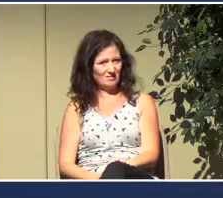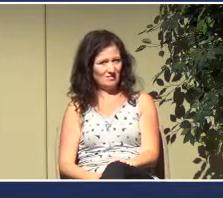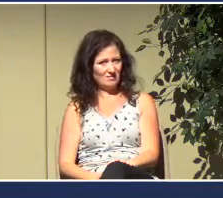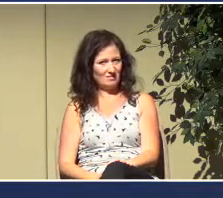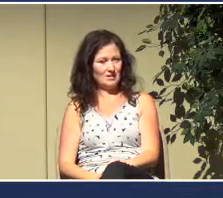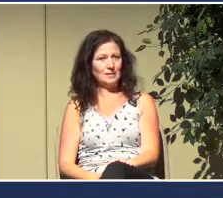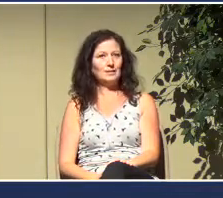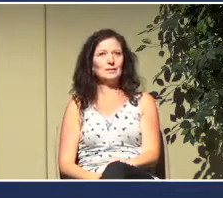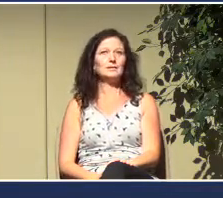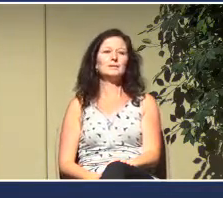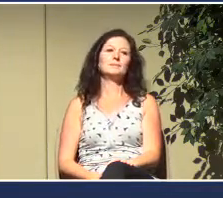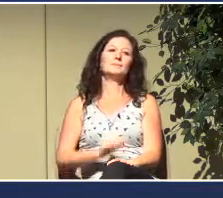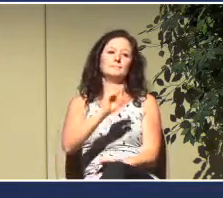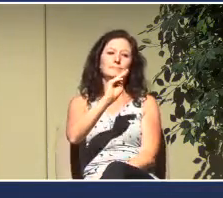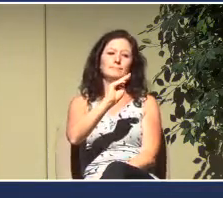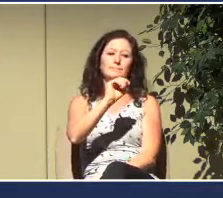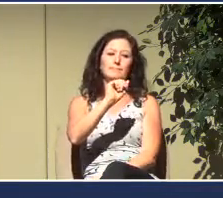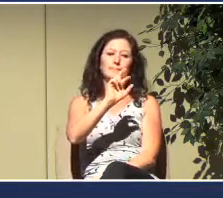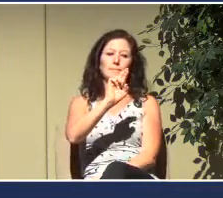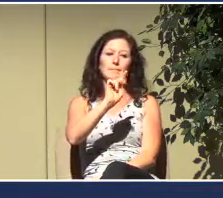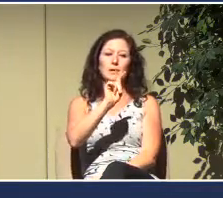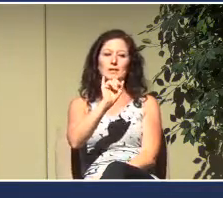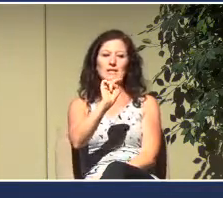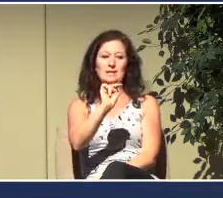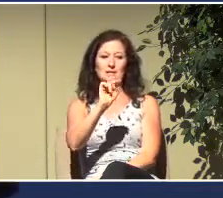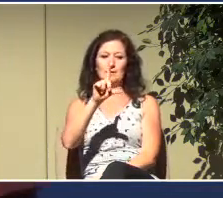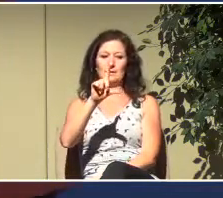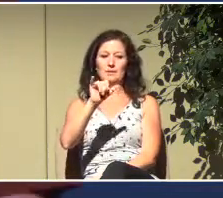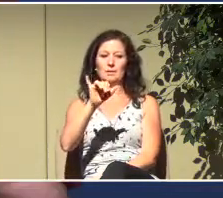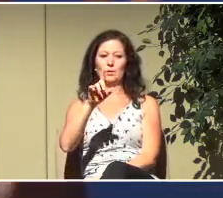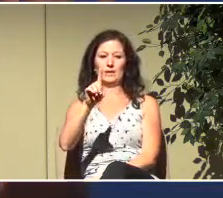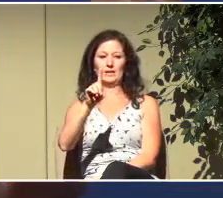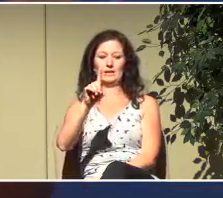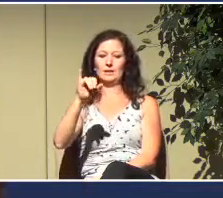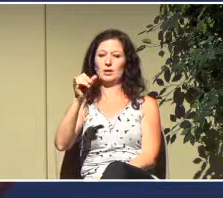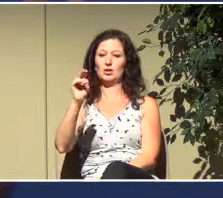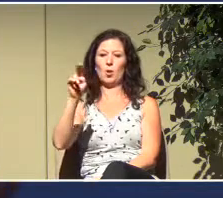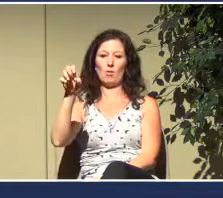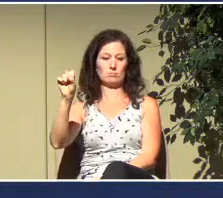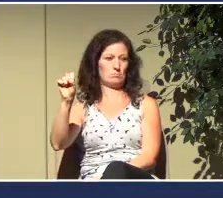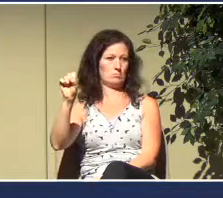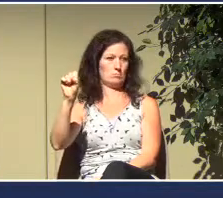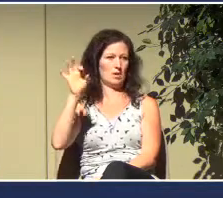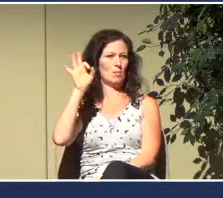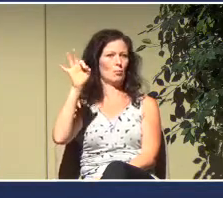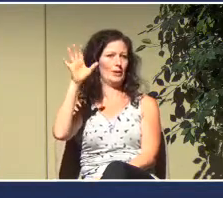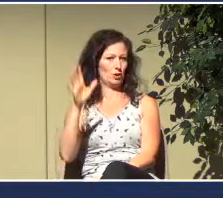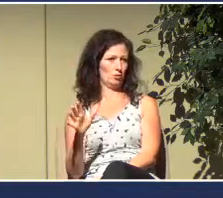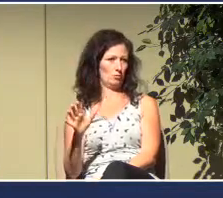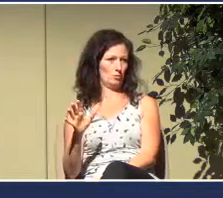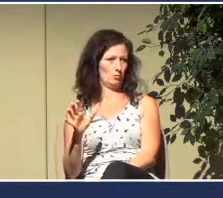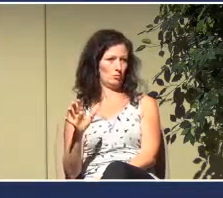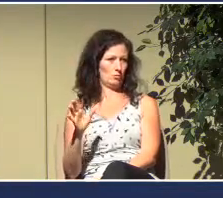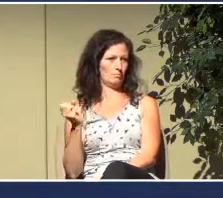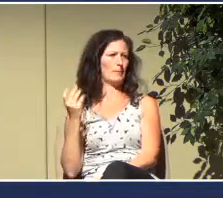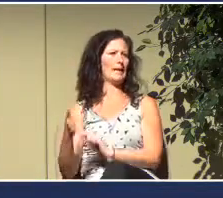There is a preacher, Martin Lloyd-Jones is his name. Earlier part of the 20th century, he was